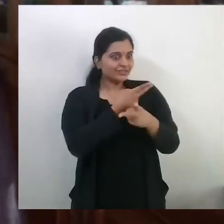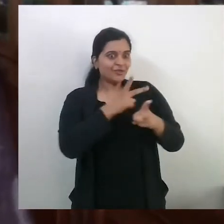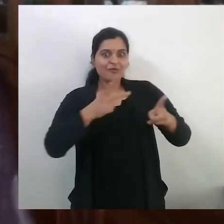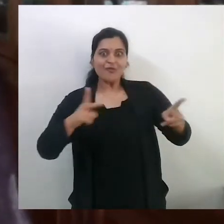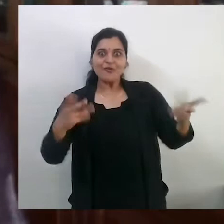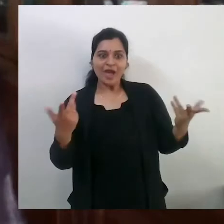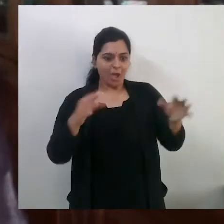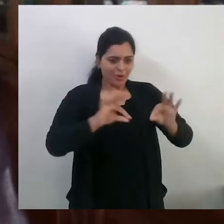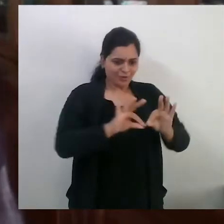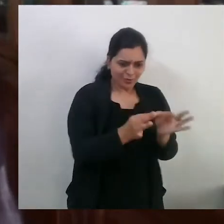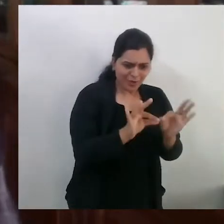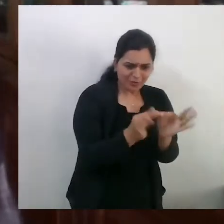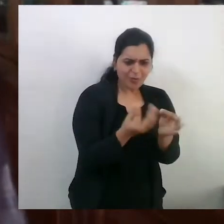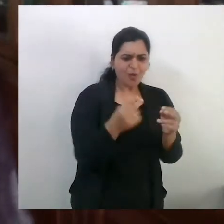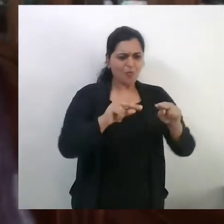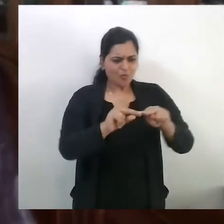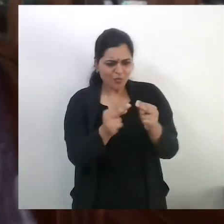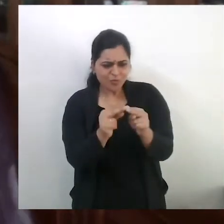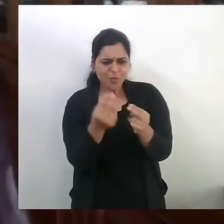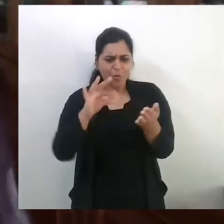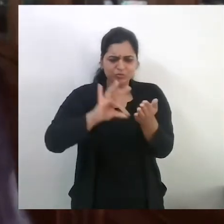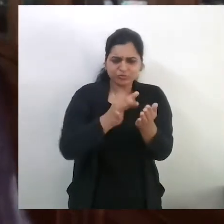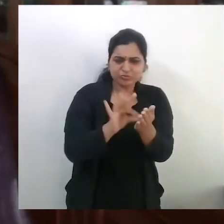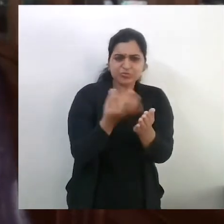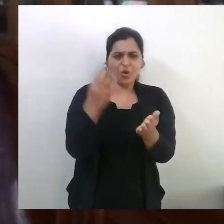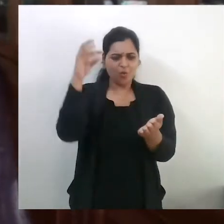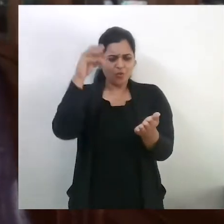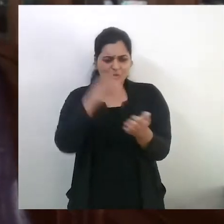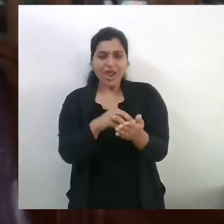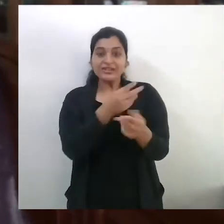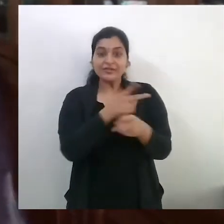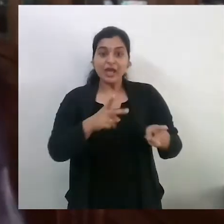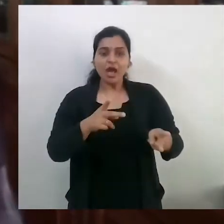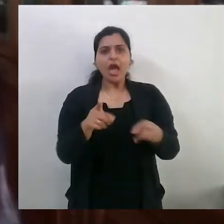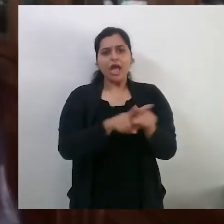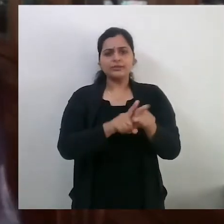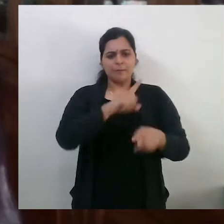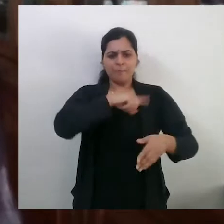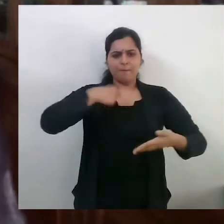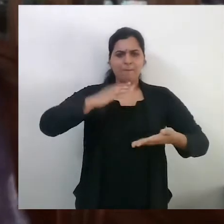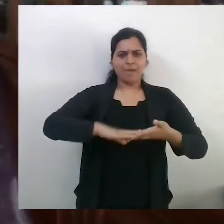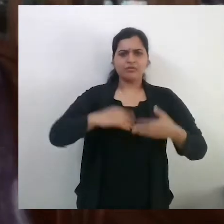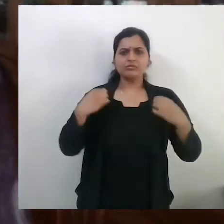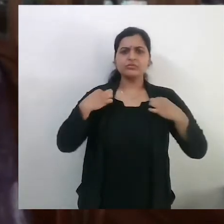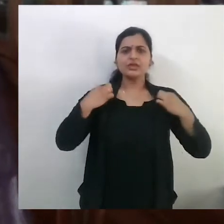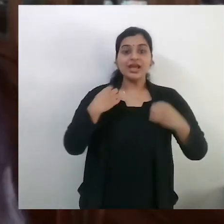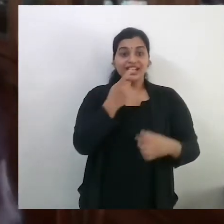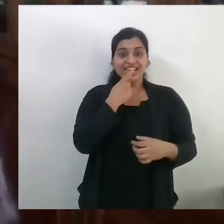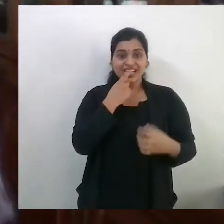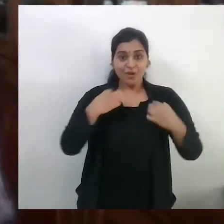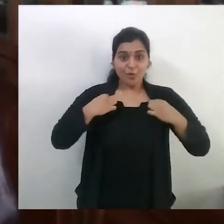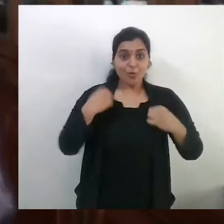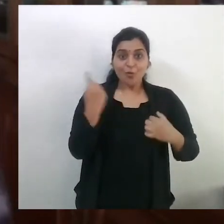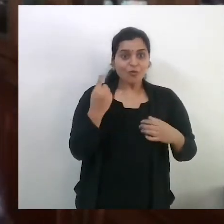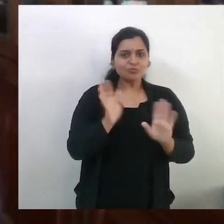in embroideries or prints or weaving, we are not wearing white gowns, we are wearing something that comes from our own